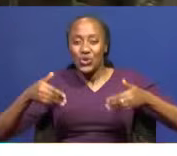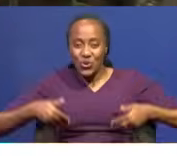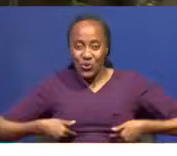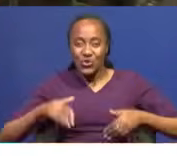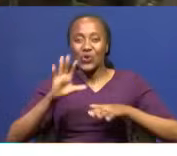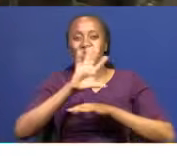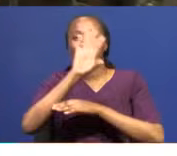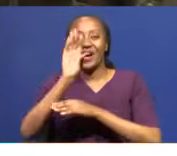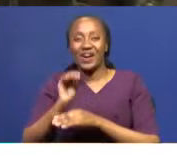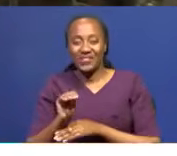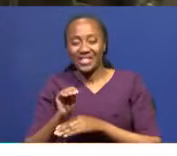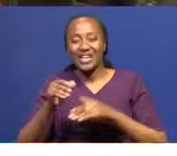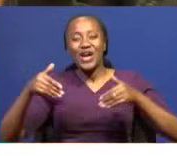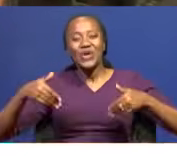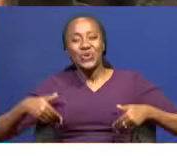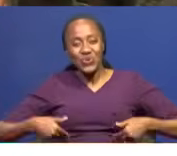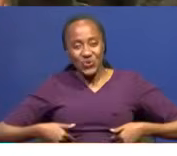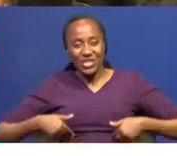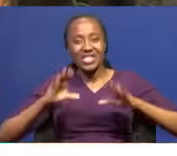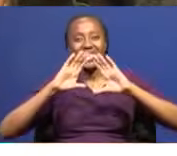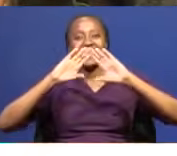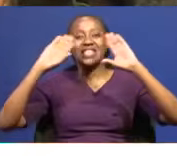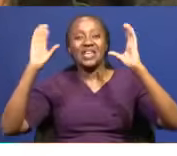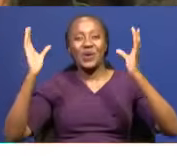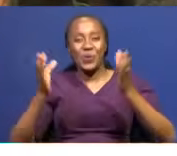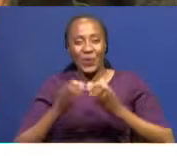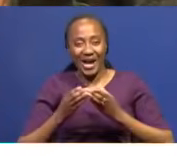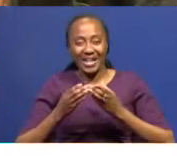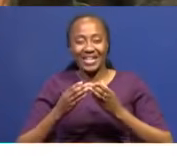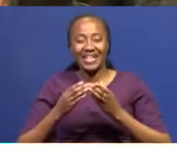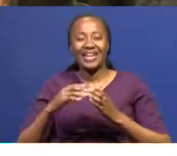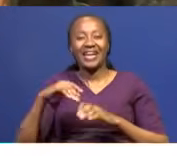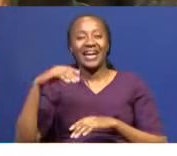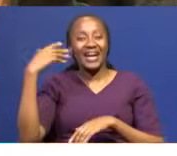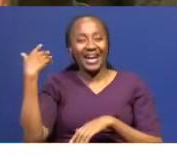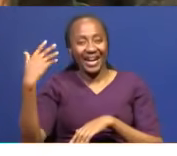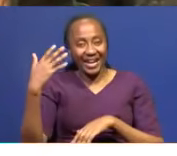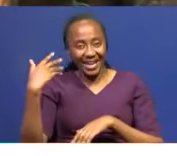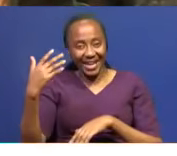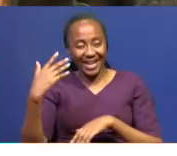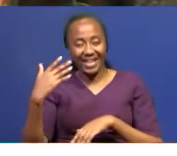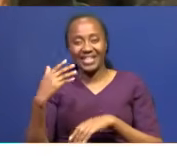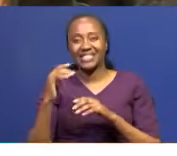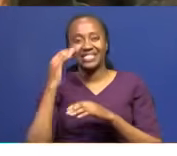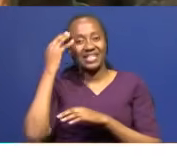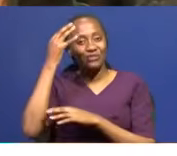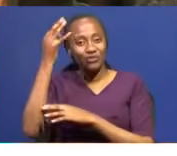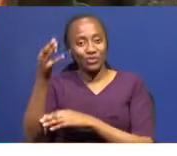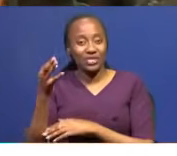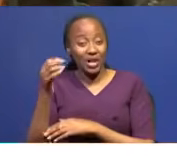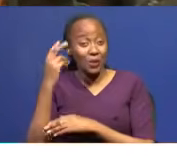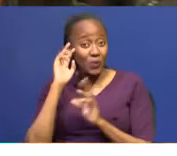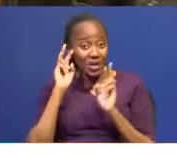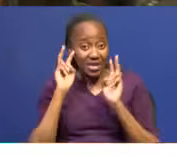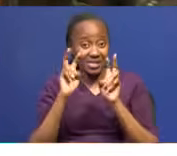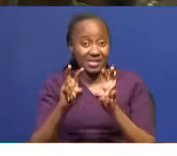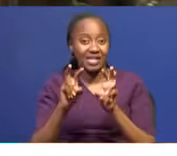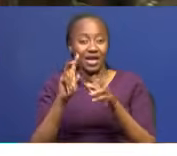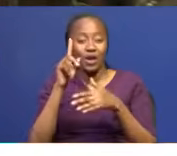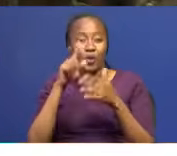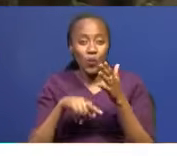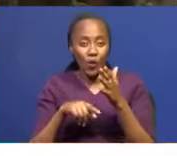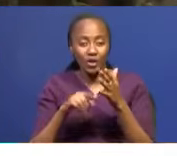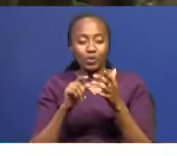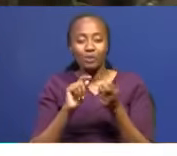Africa, the youth world over. Green is the future that we must look at. We must redefine what